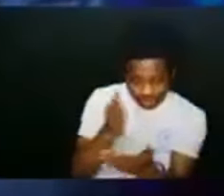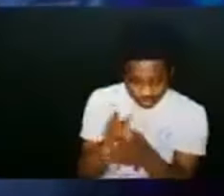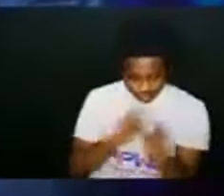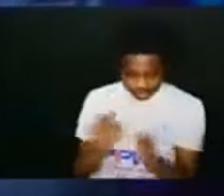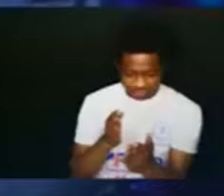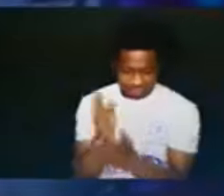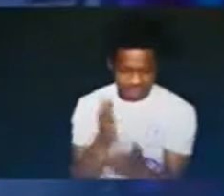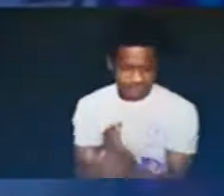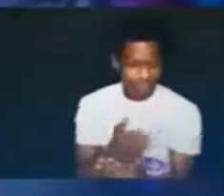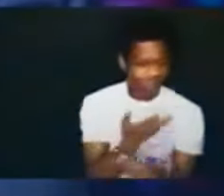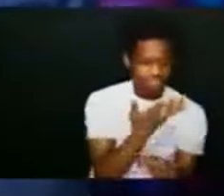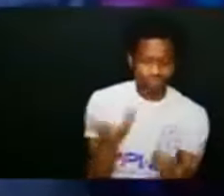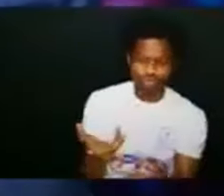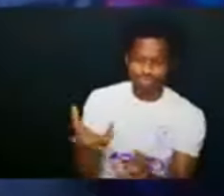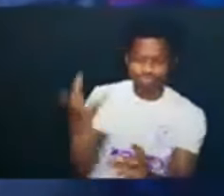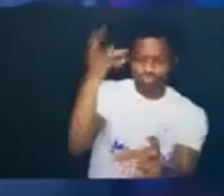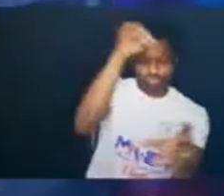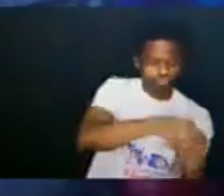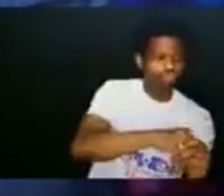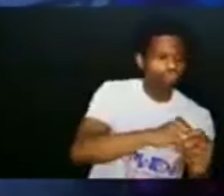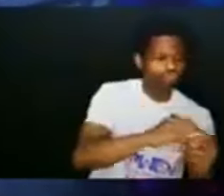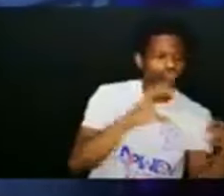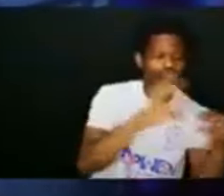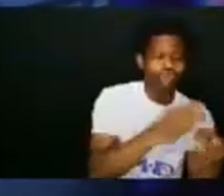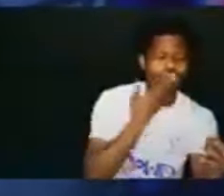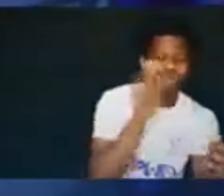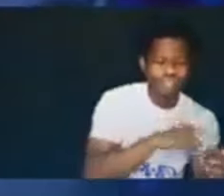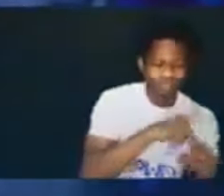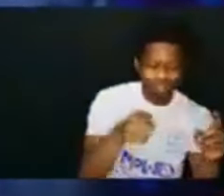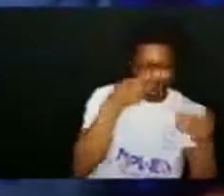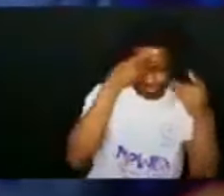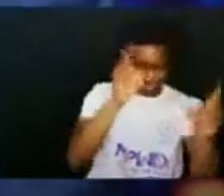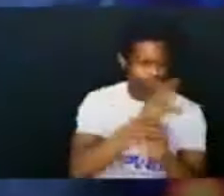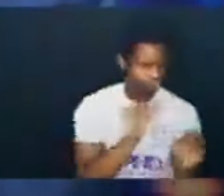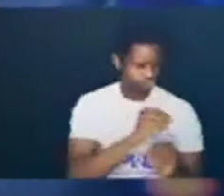you come to church or come and continue with the offering?